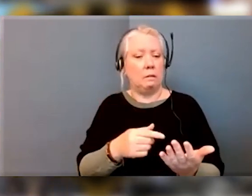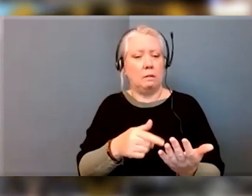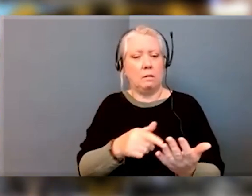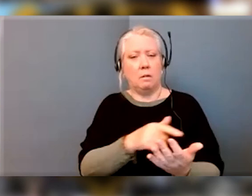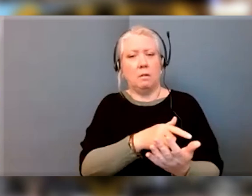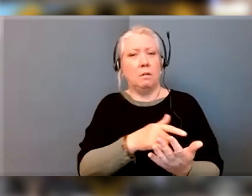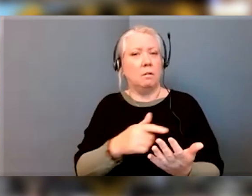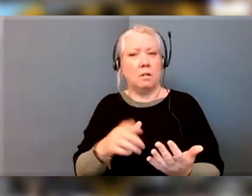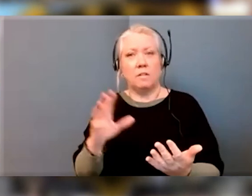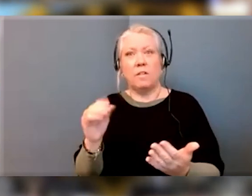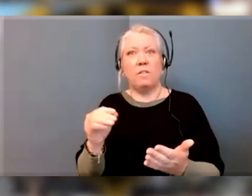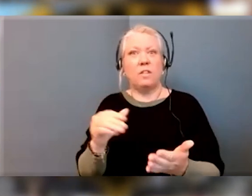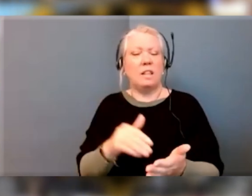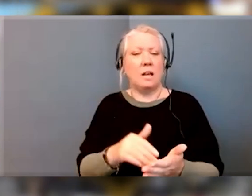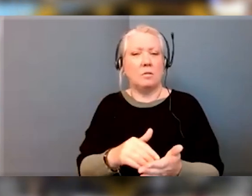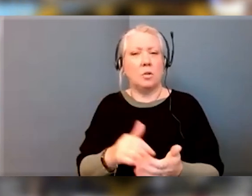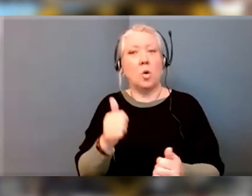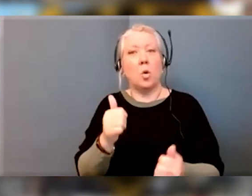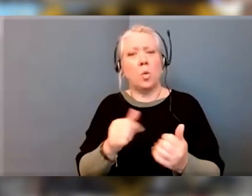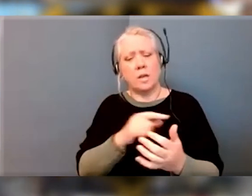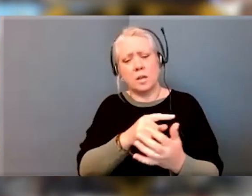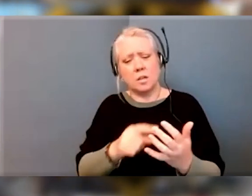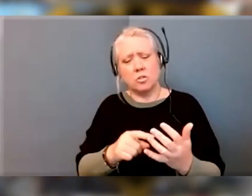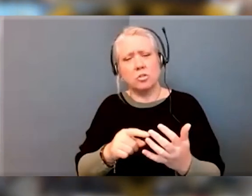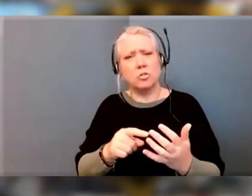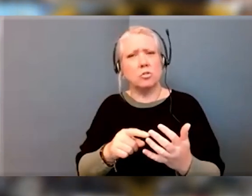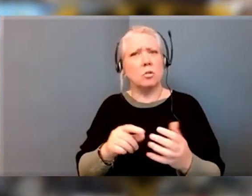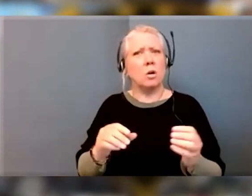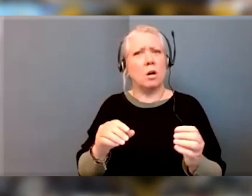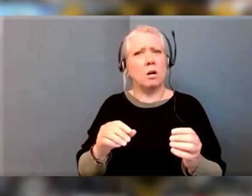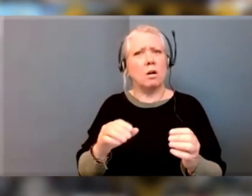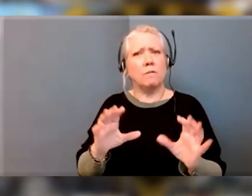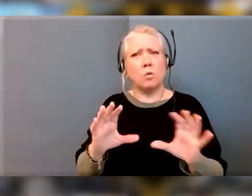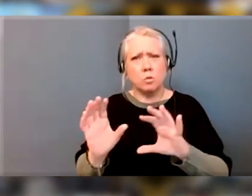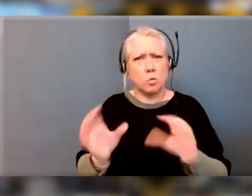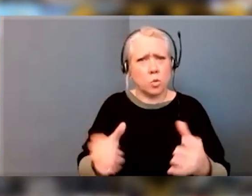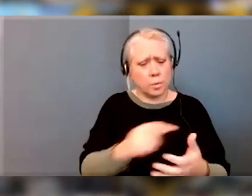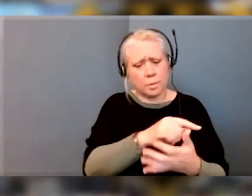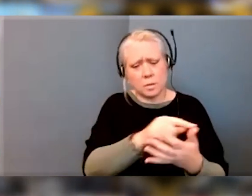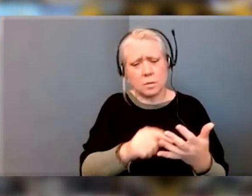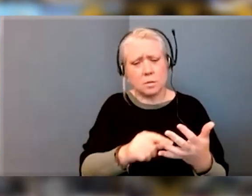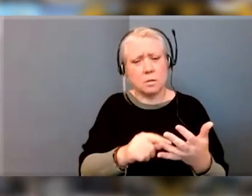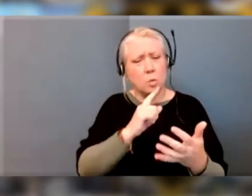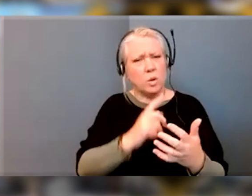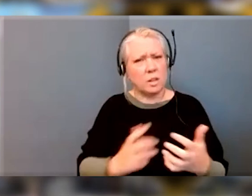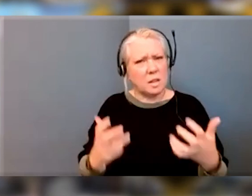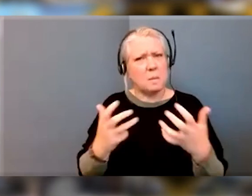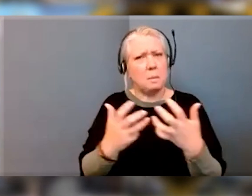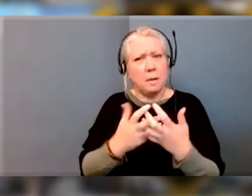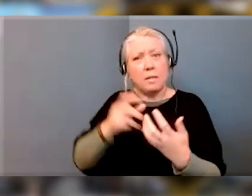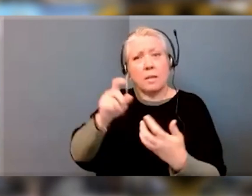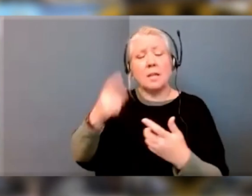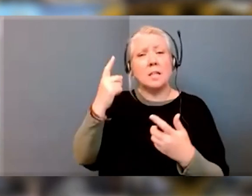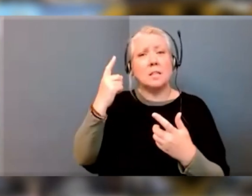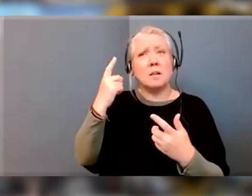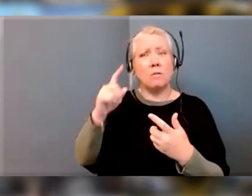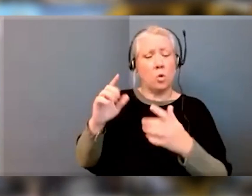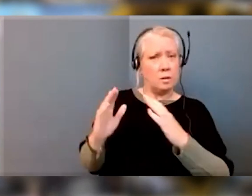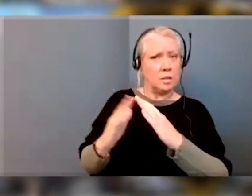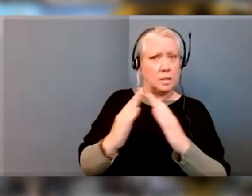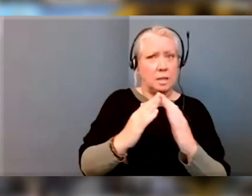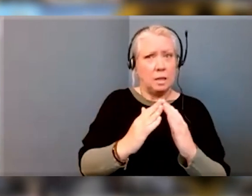the needs of the city and interests of the council district, and then ideally, after the end of